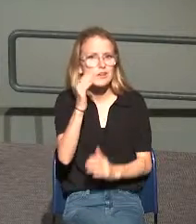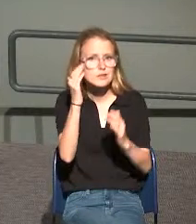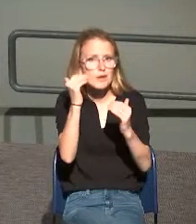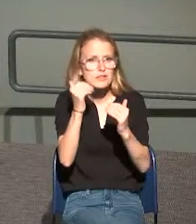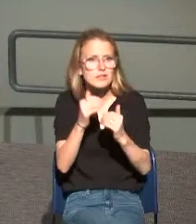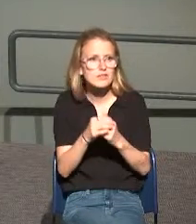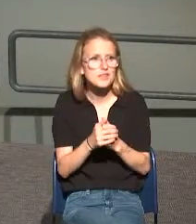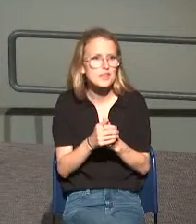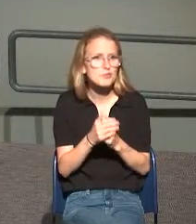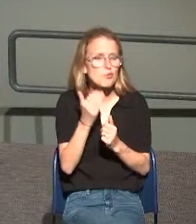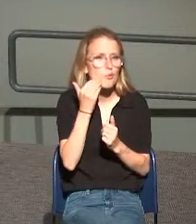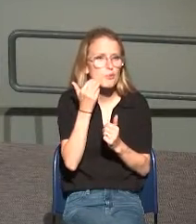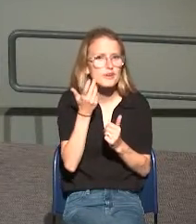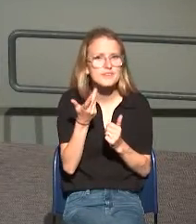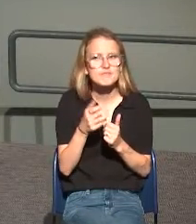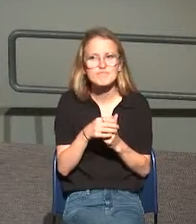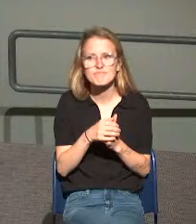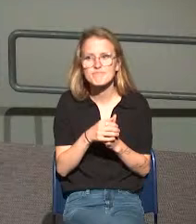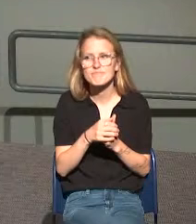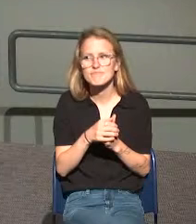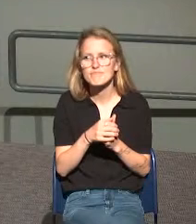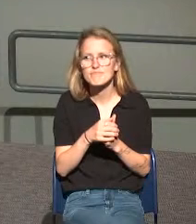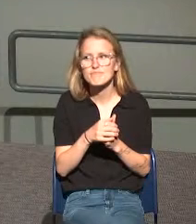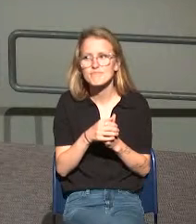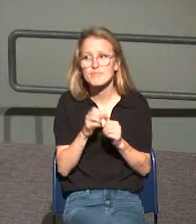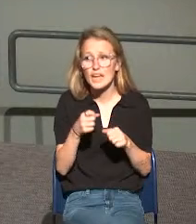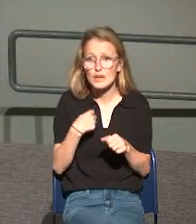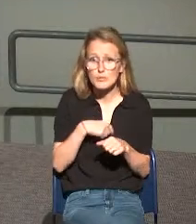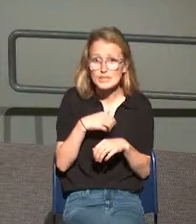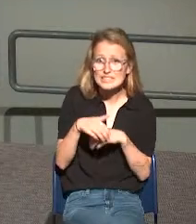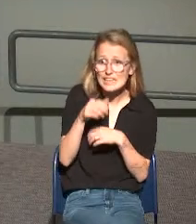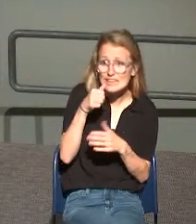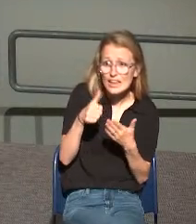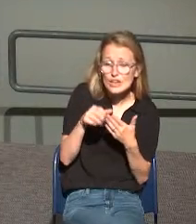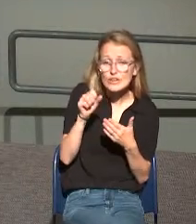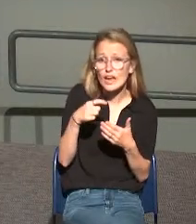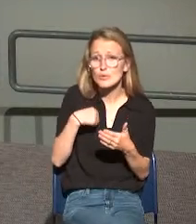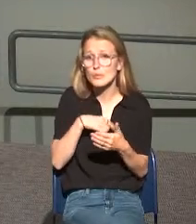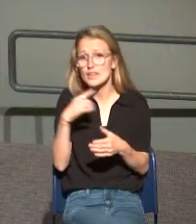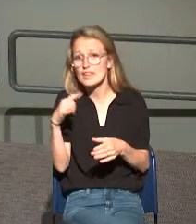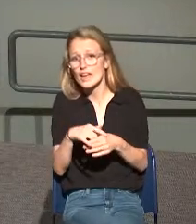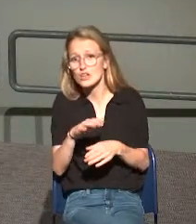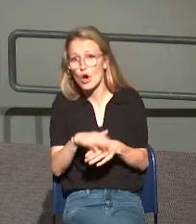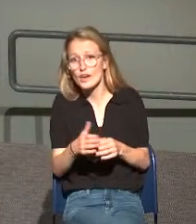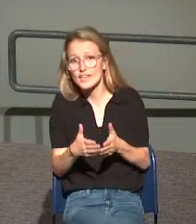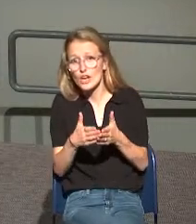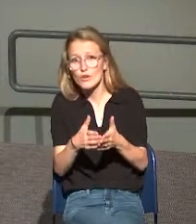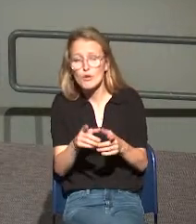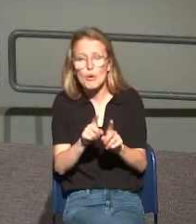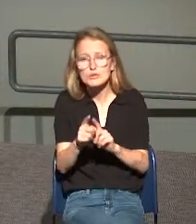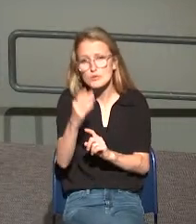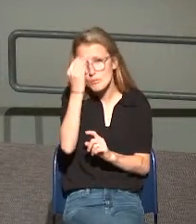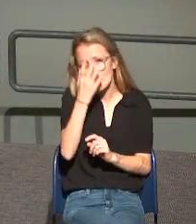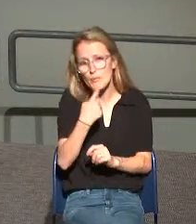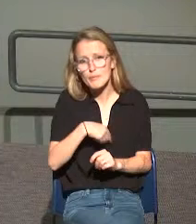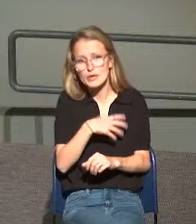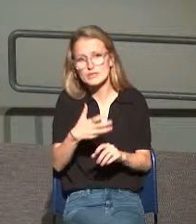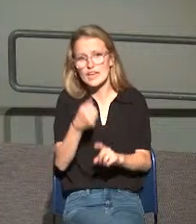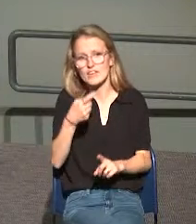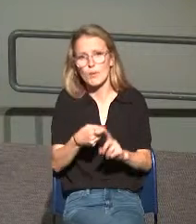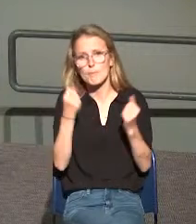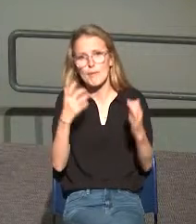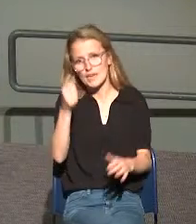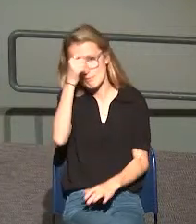unexpectedly. You know, we're going to send a letter. Can we land on a carrier? No, you can't. And by the way, we're taking it away from a bunch of the guys as